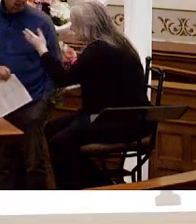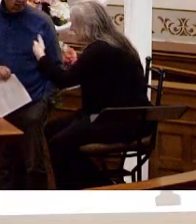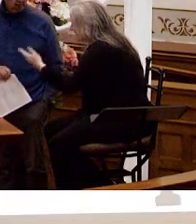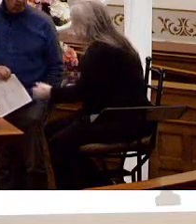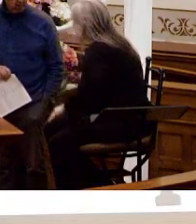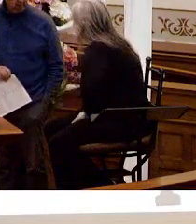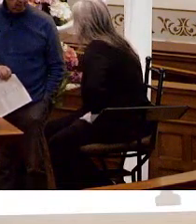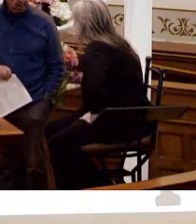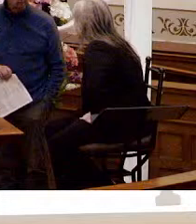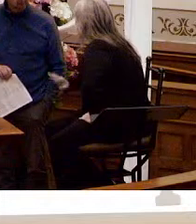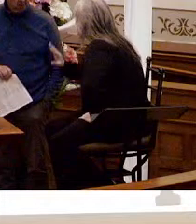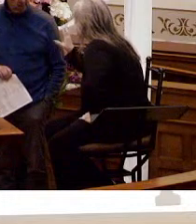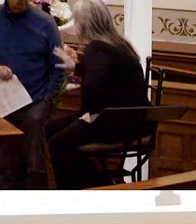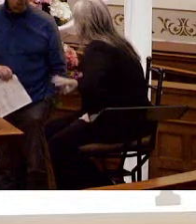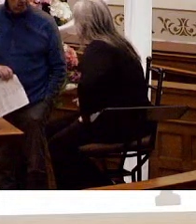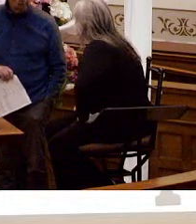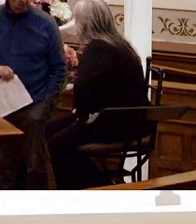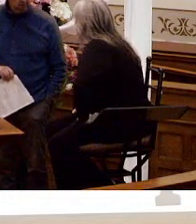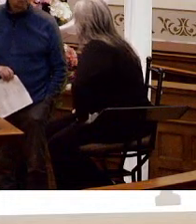Sorry.